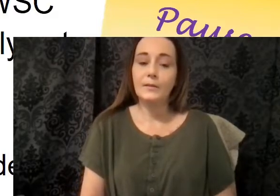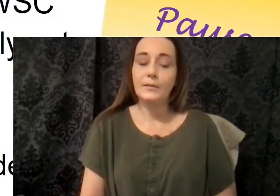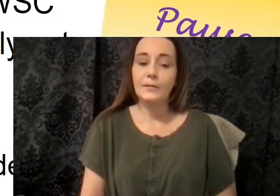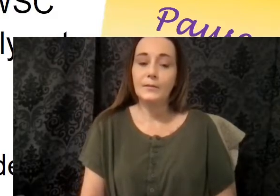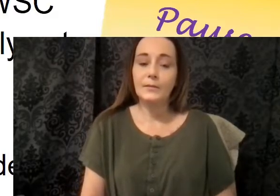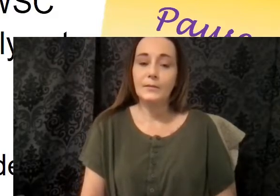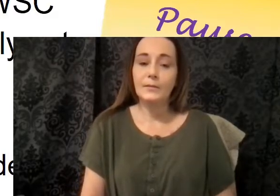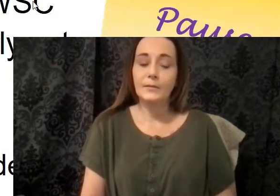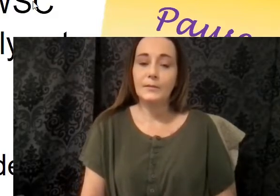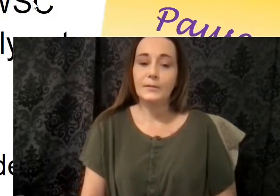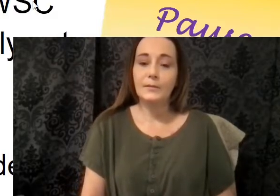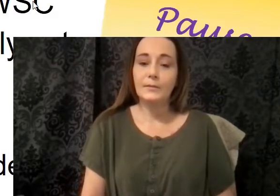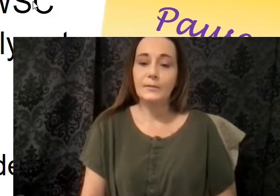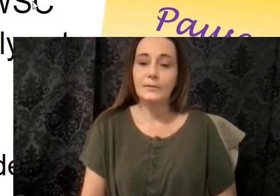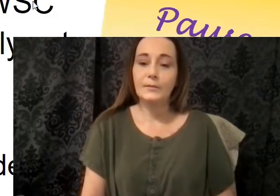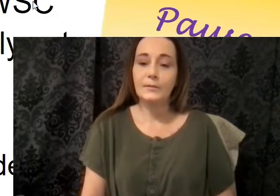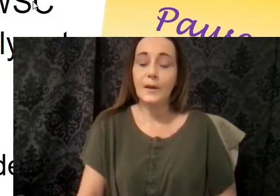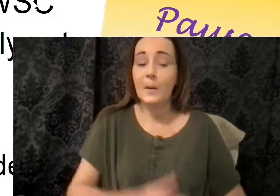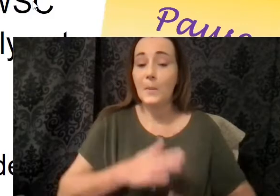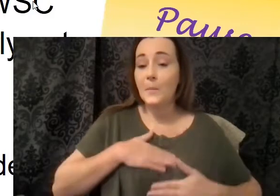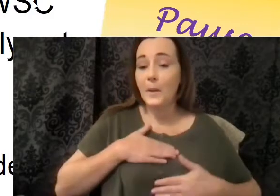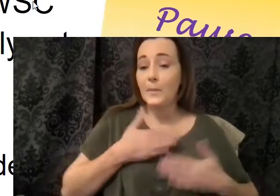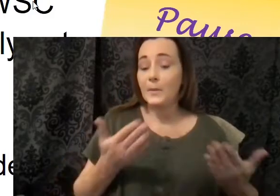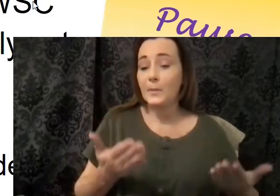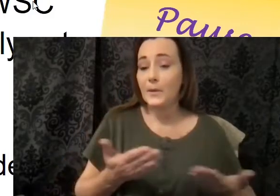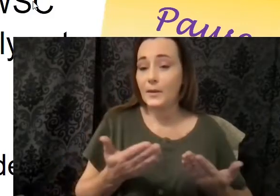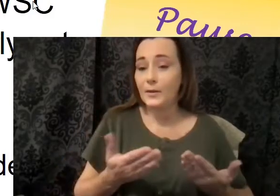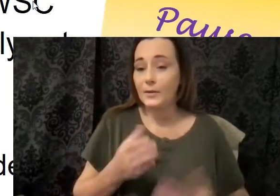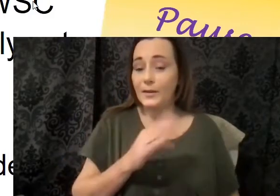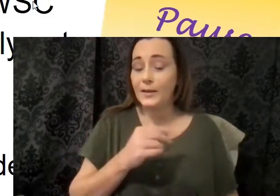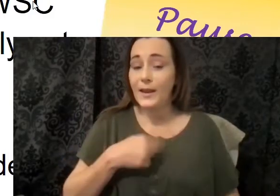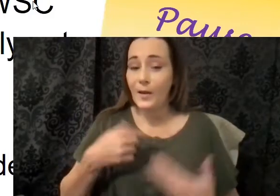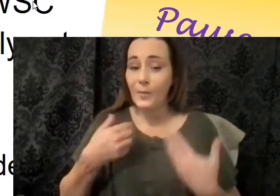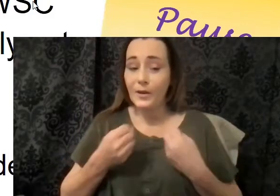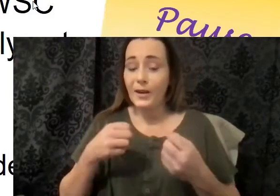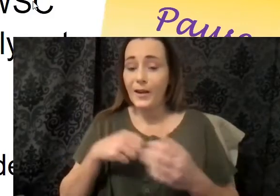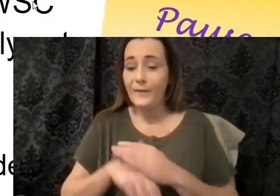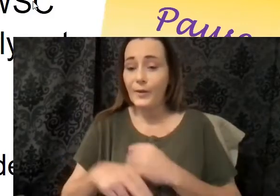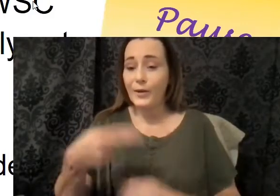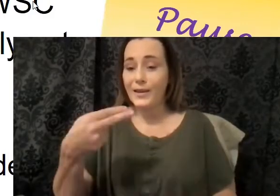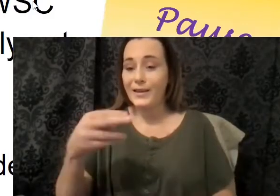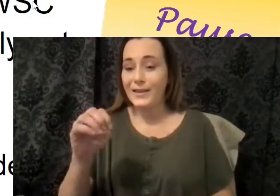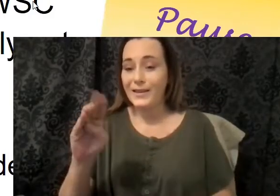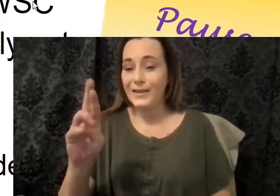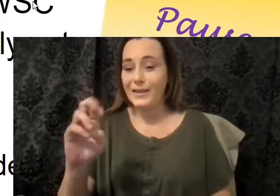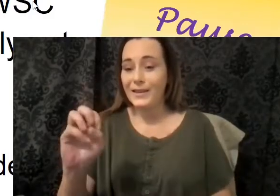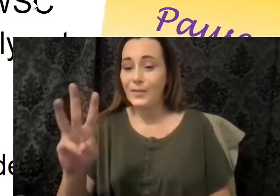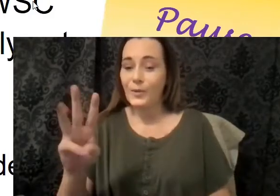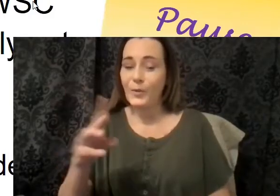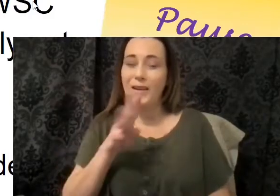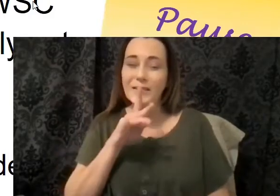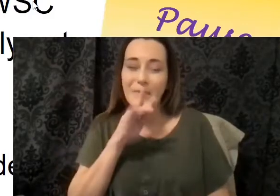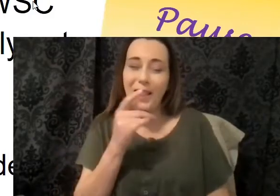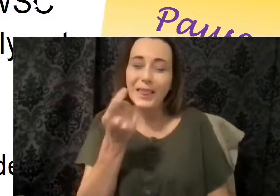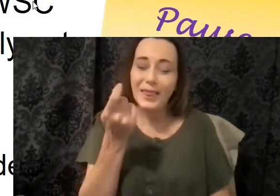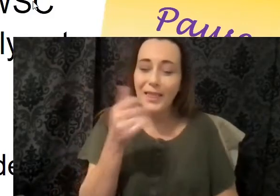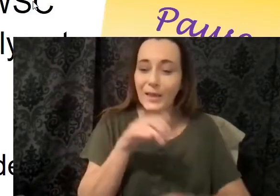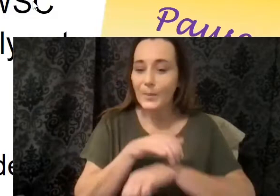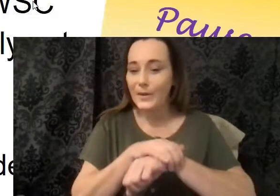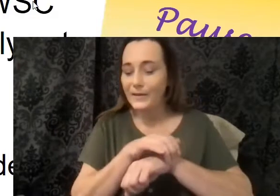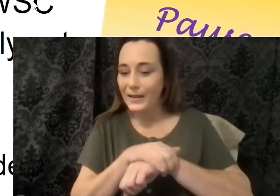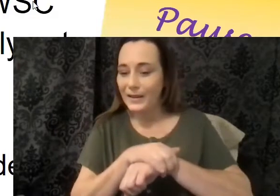besides I'm happy to be here, I recover in Hebrew, and I do speak a bit of English, so I'm going to